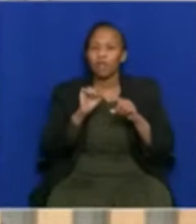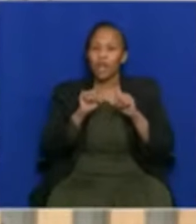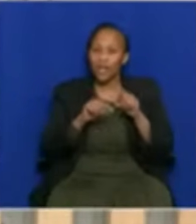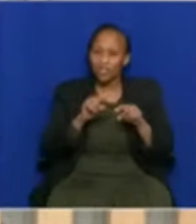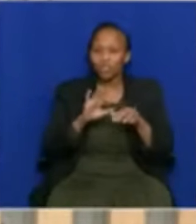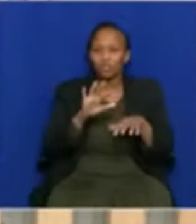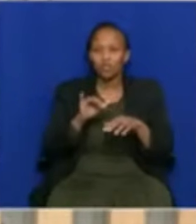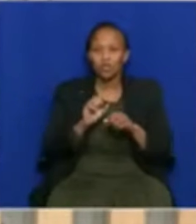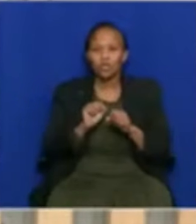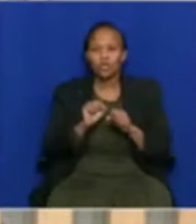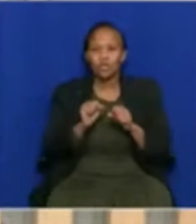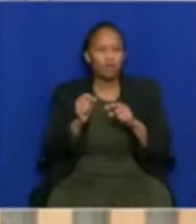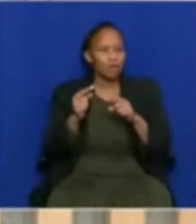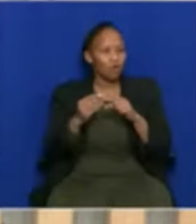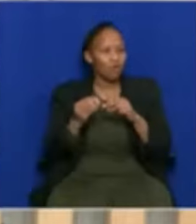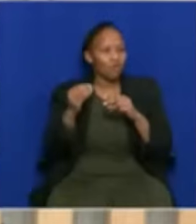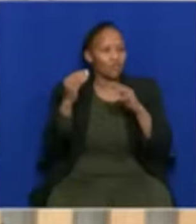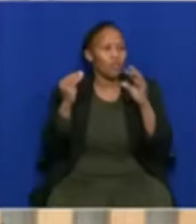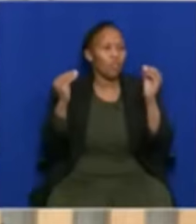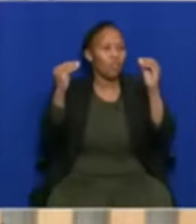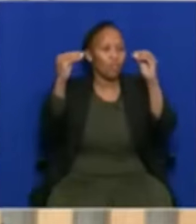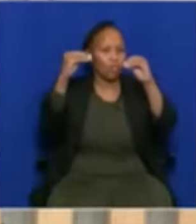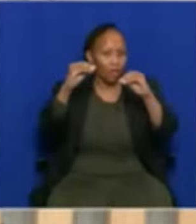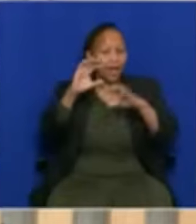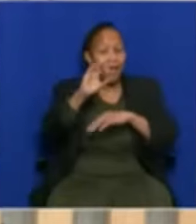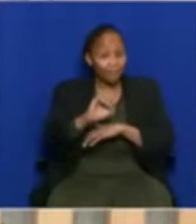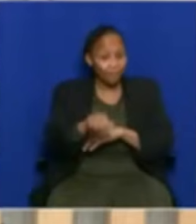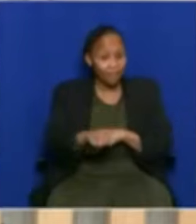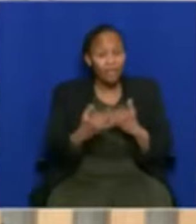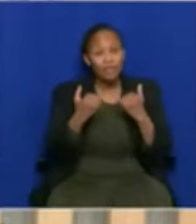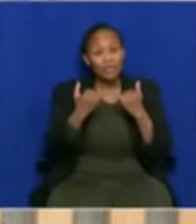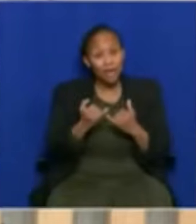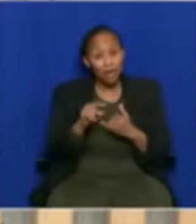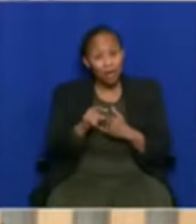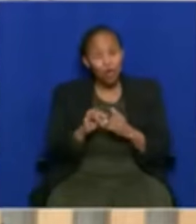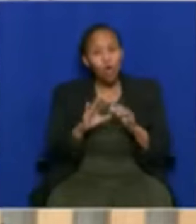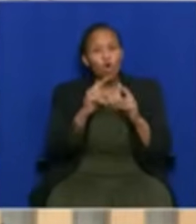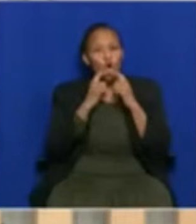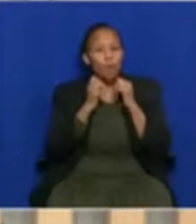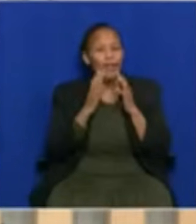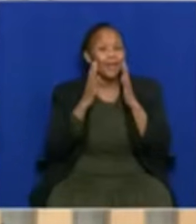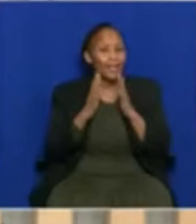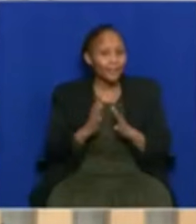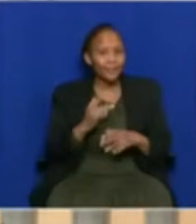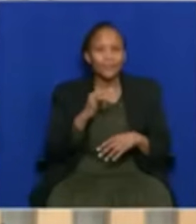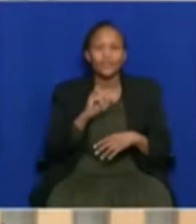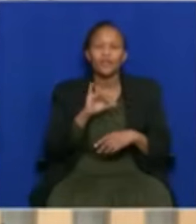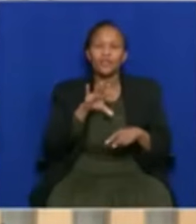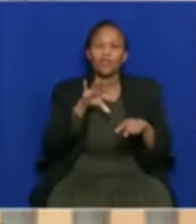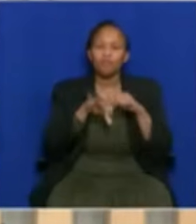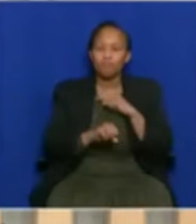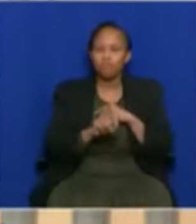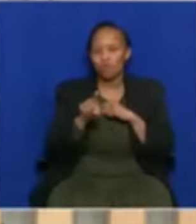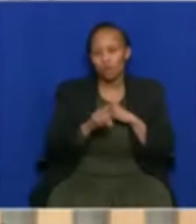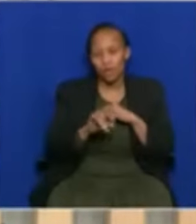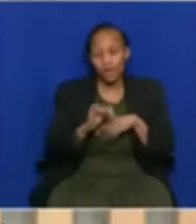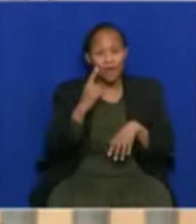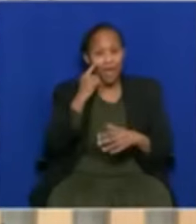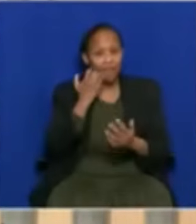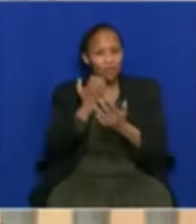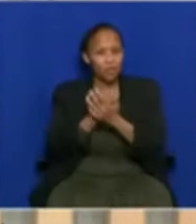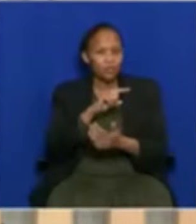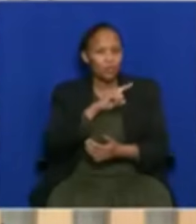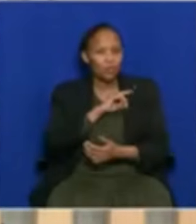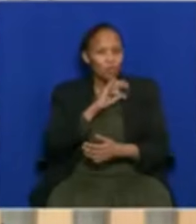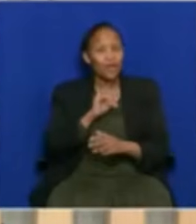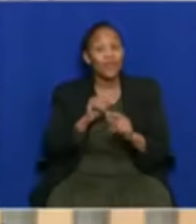further details his communication with the complainant and the attempts that he made to obtain evidence in order to support the allegations which the